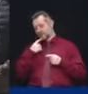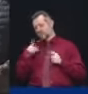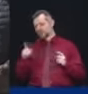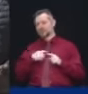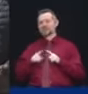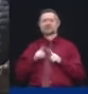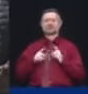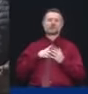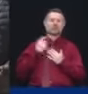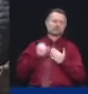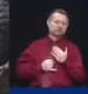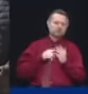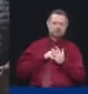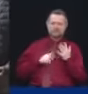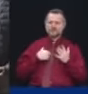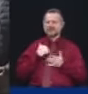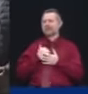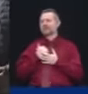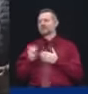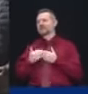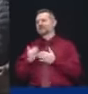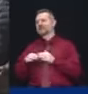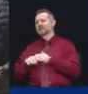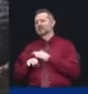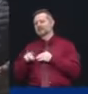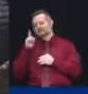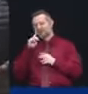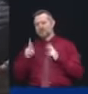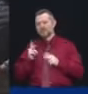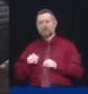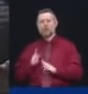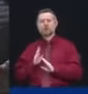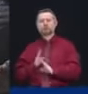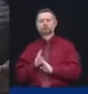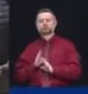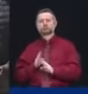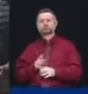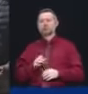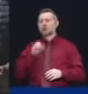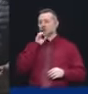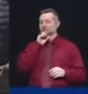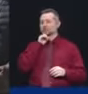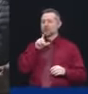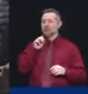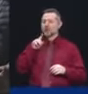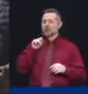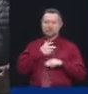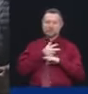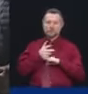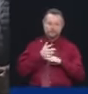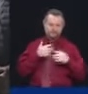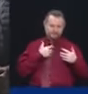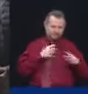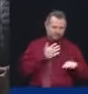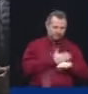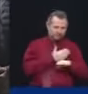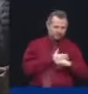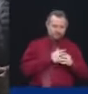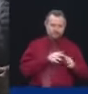future visitor access to the fair, including work on the Orange Lot, Phase 2, which is now completed, and